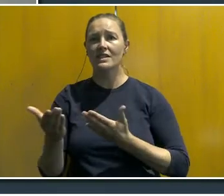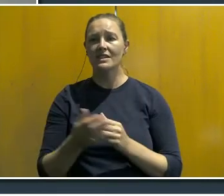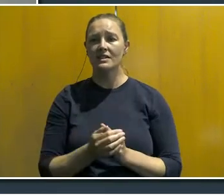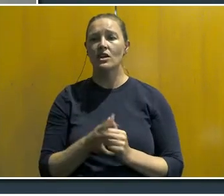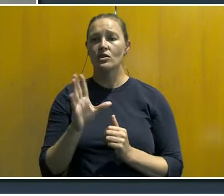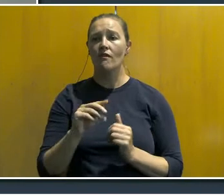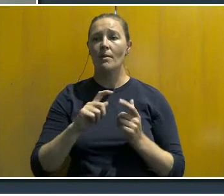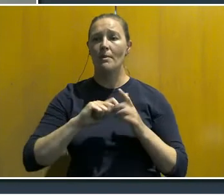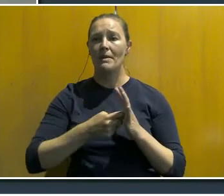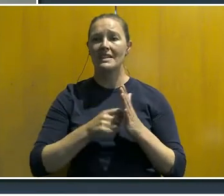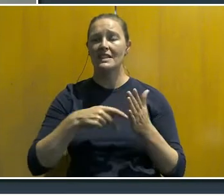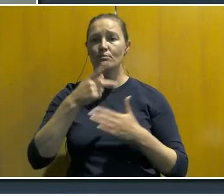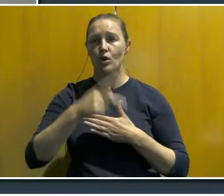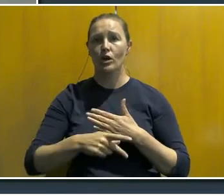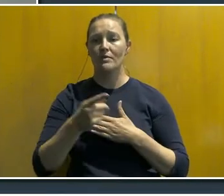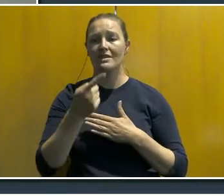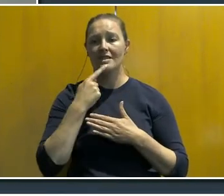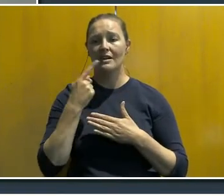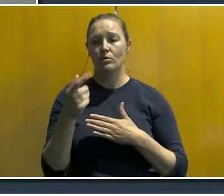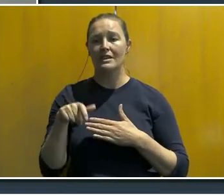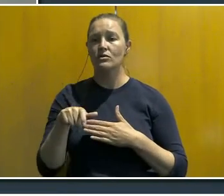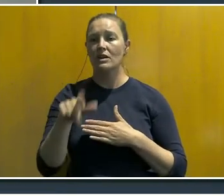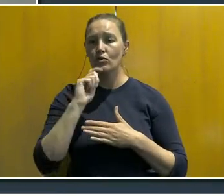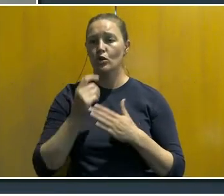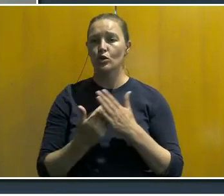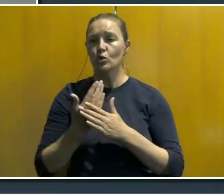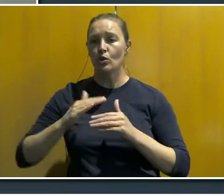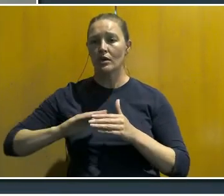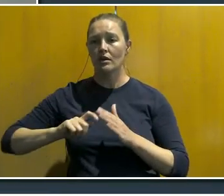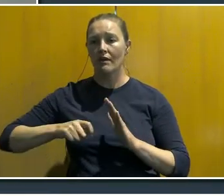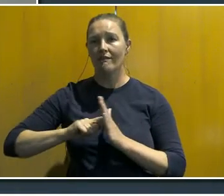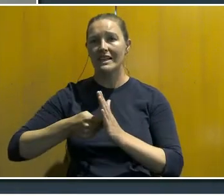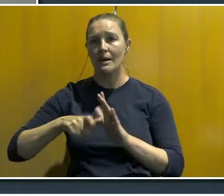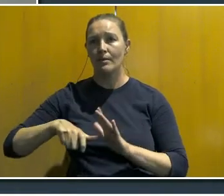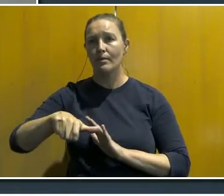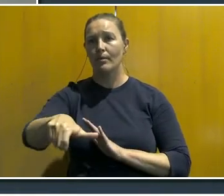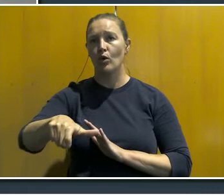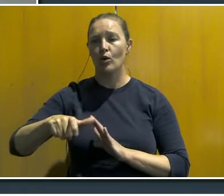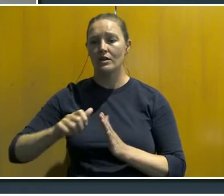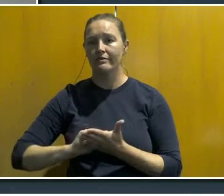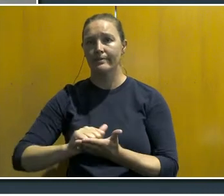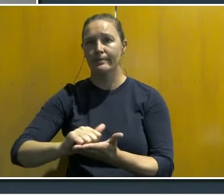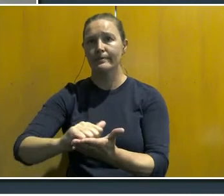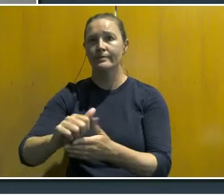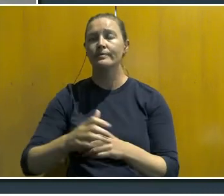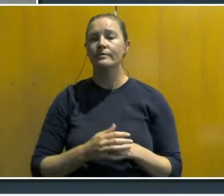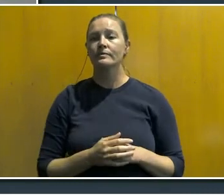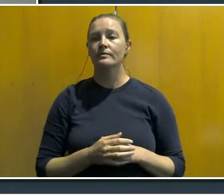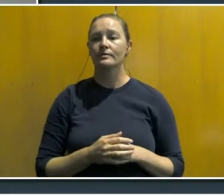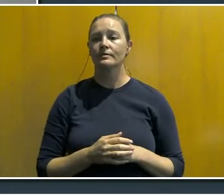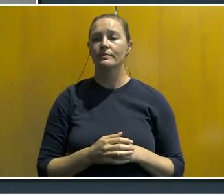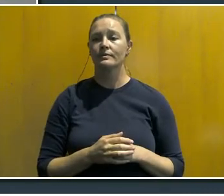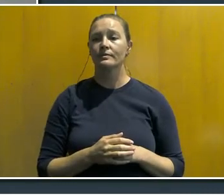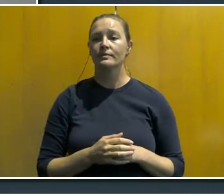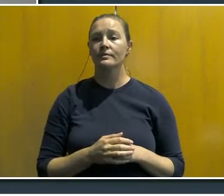were advised in January that McCowie Street was to be resealed. The map included in the notice suggested that the works were